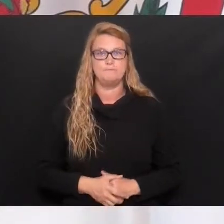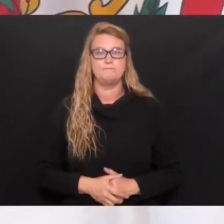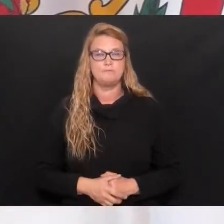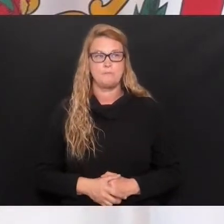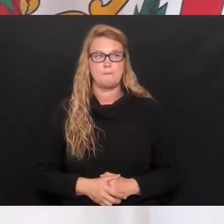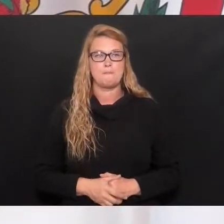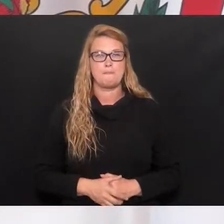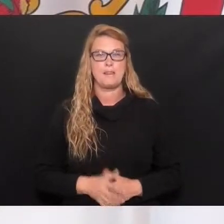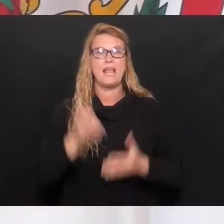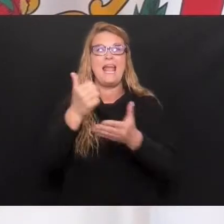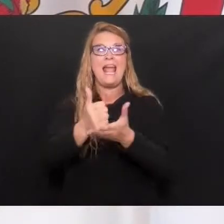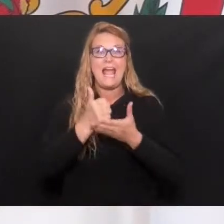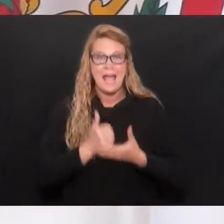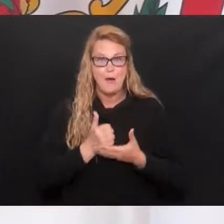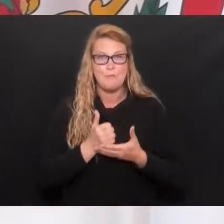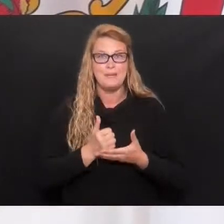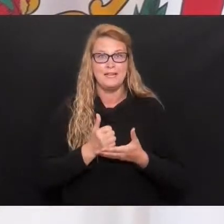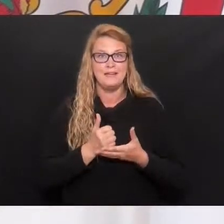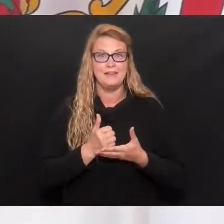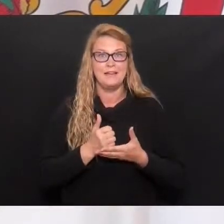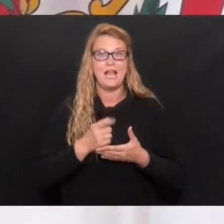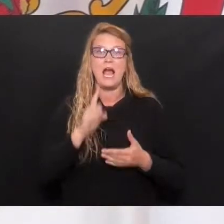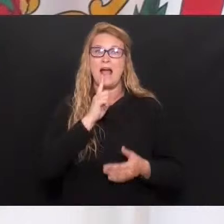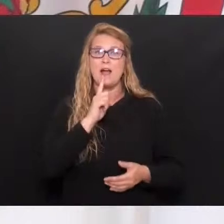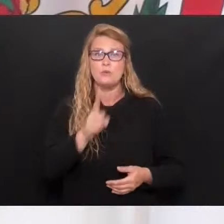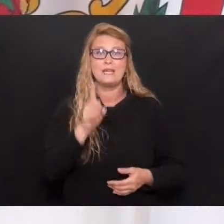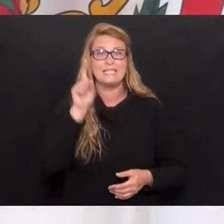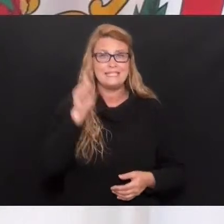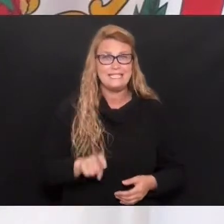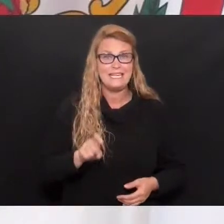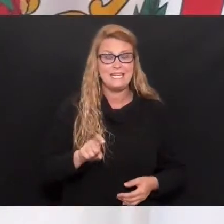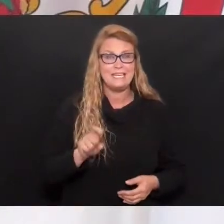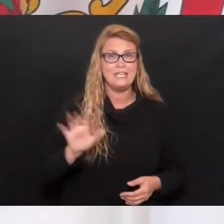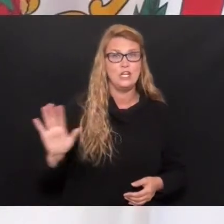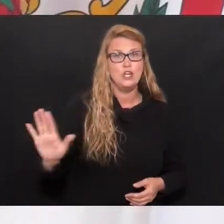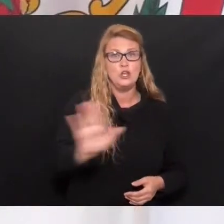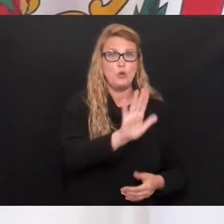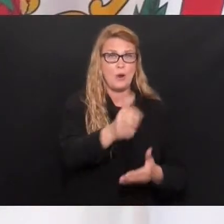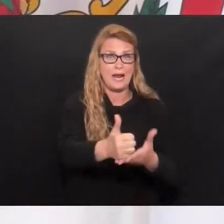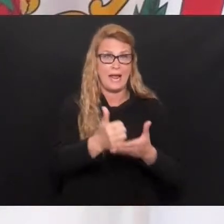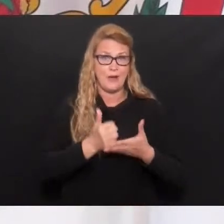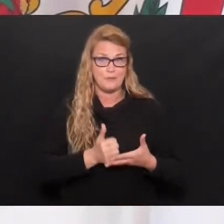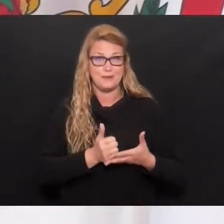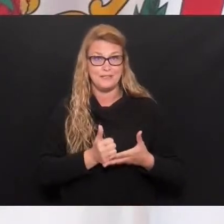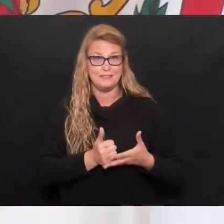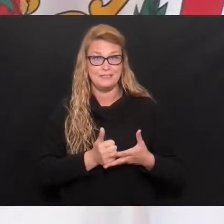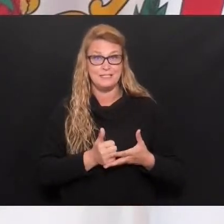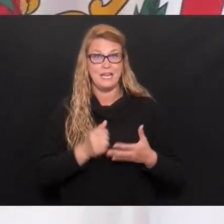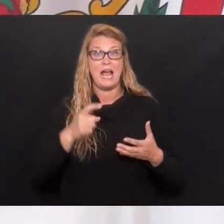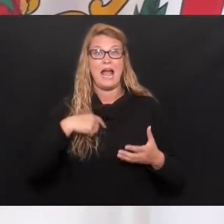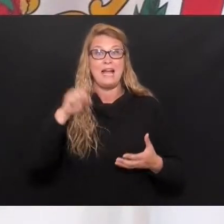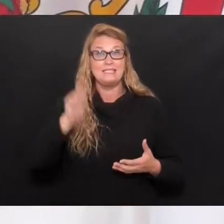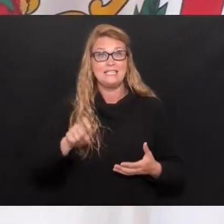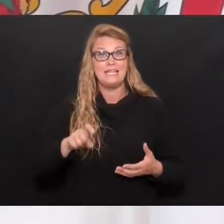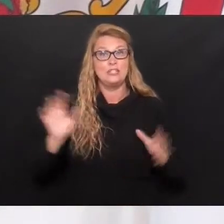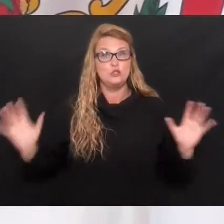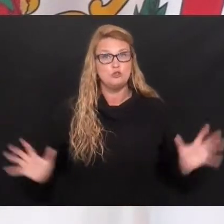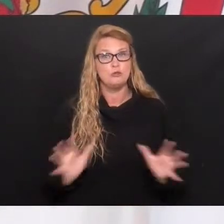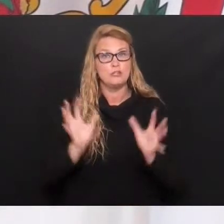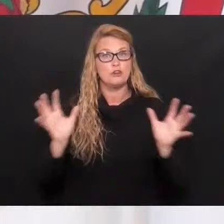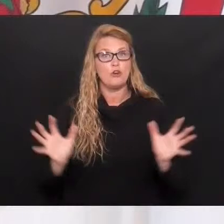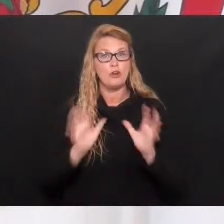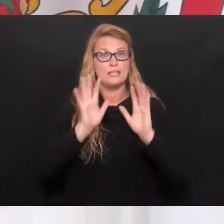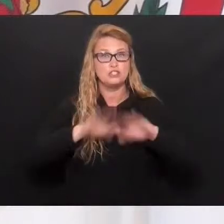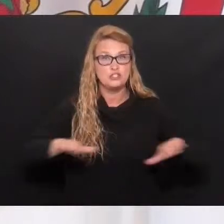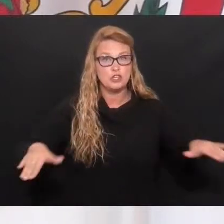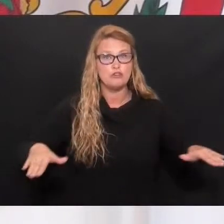so help me out, West Virginians. I really need you. I need you badly. I need you to encourage the kids,